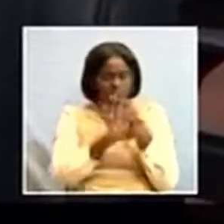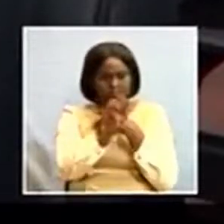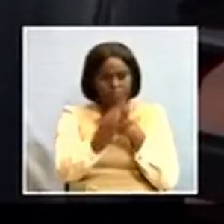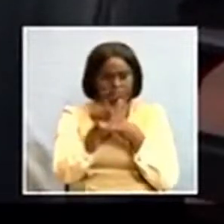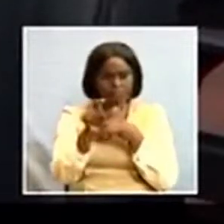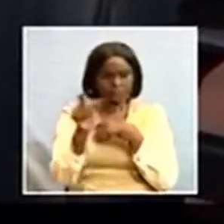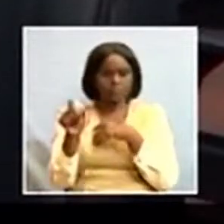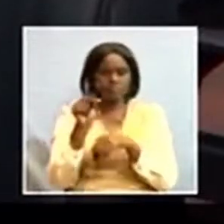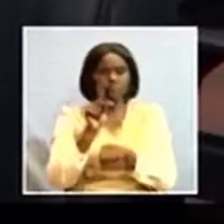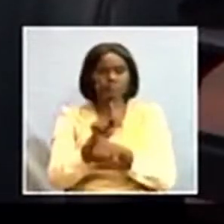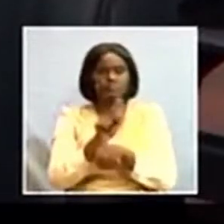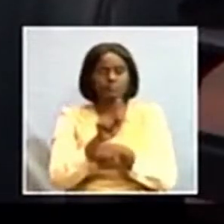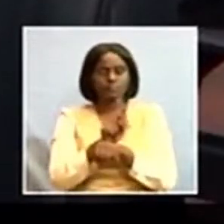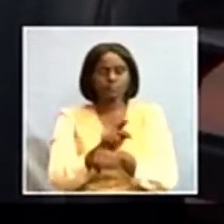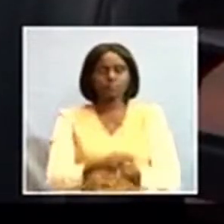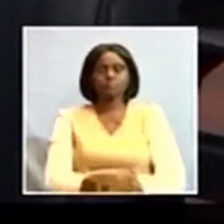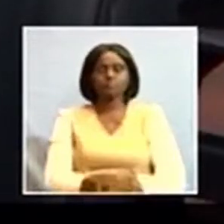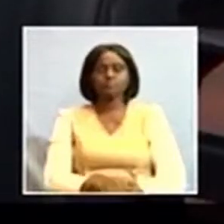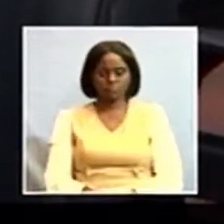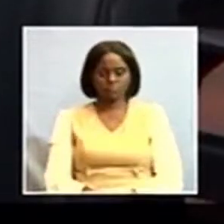projects.